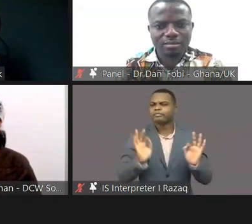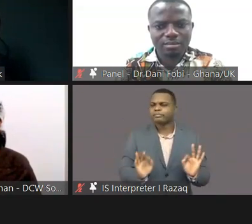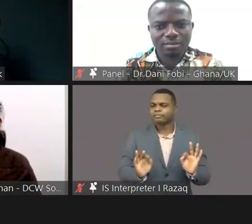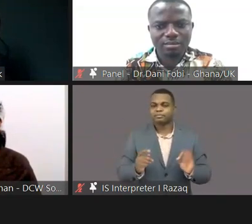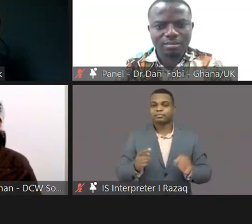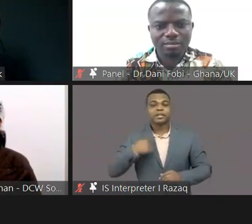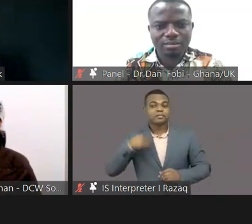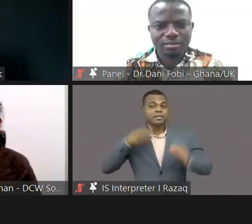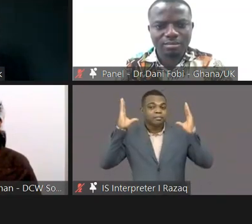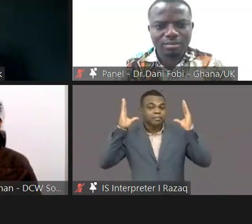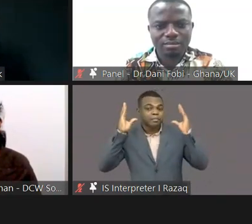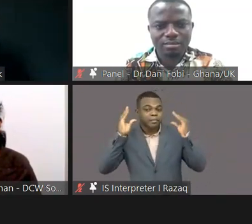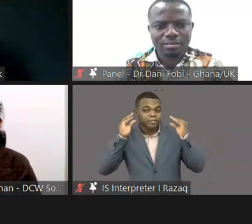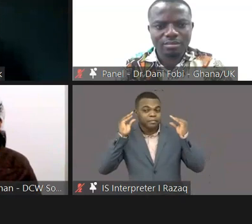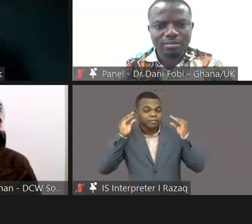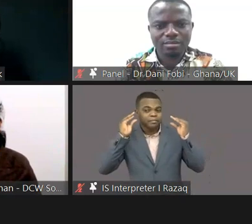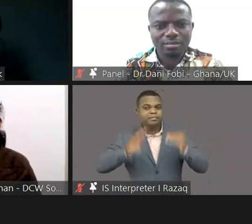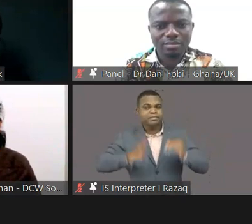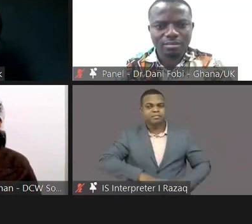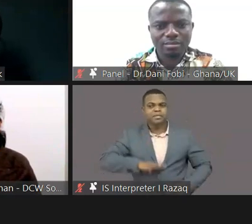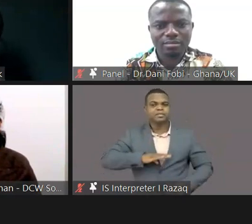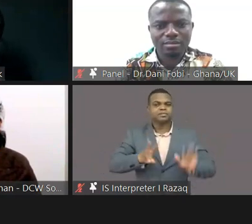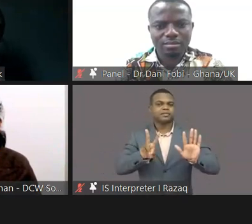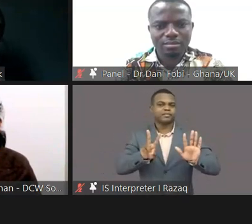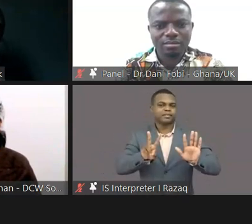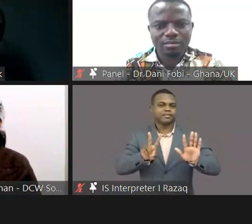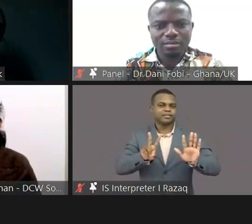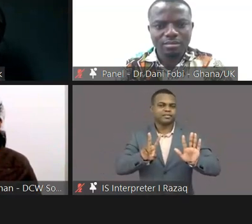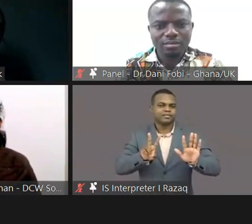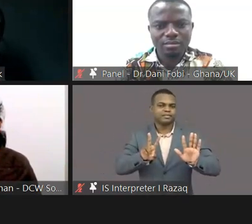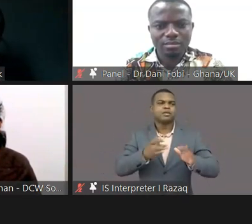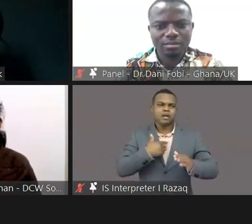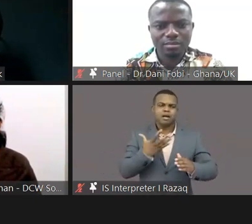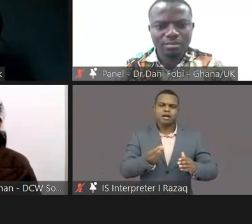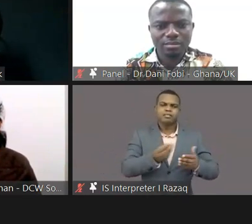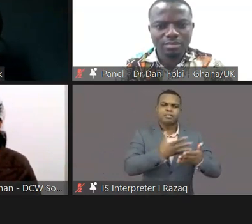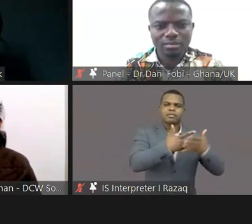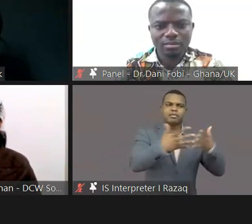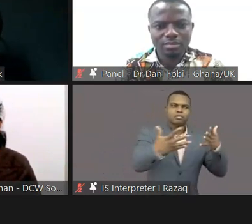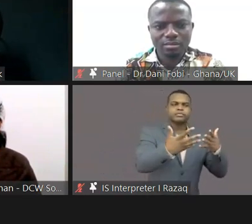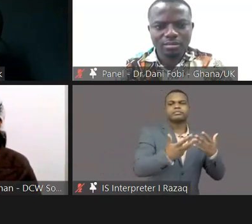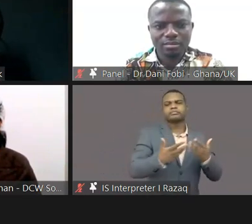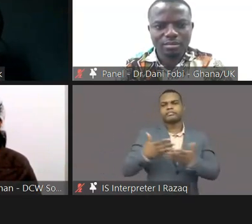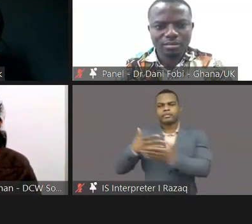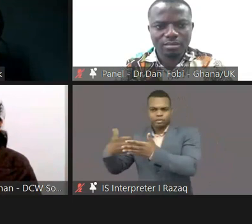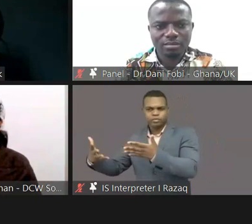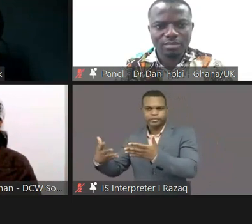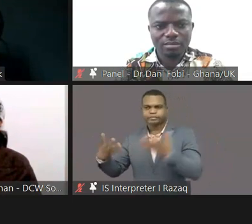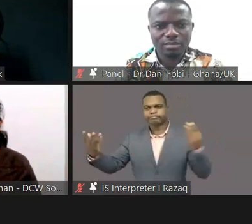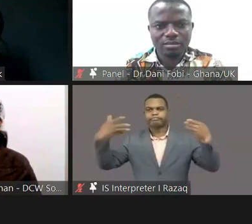to my parents that she will surely forget the language because she will not be able to hear